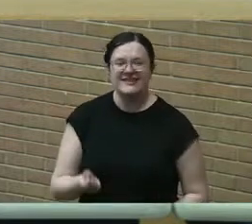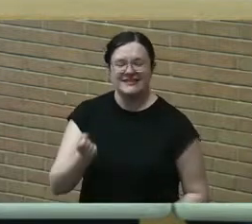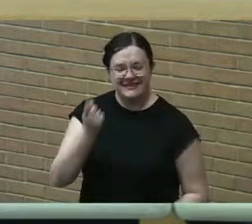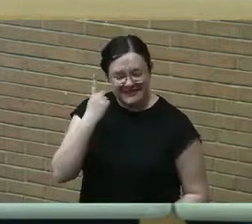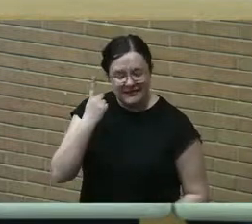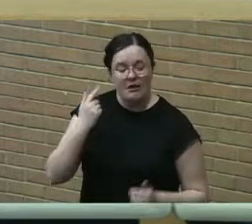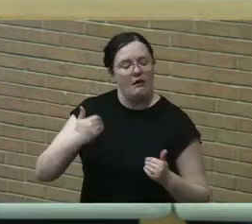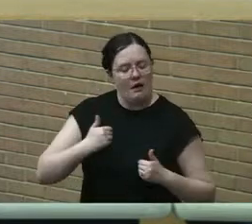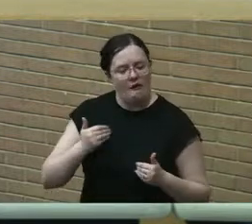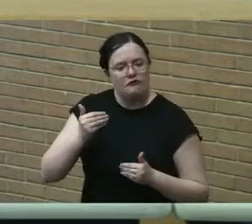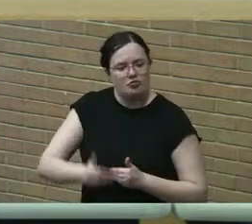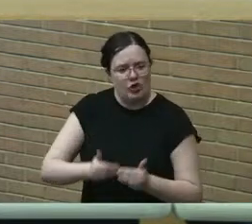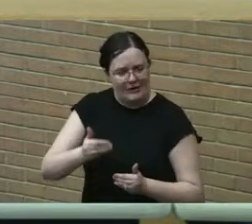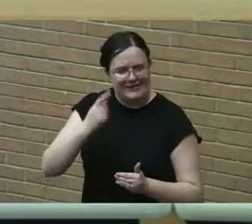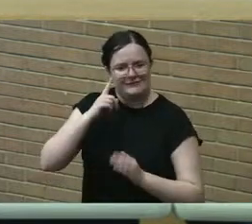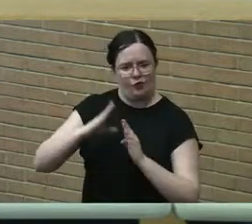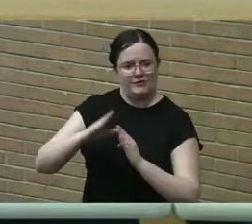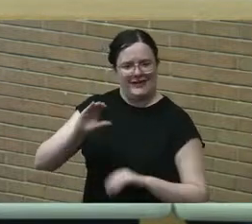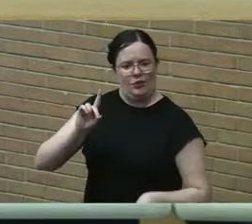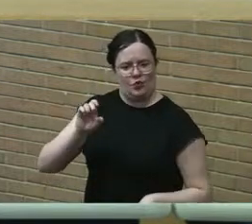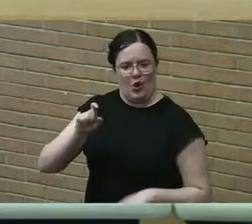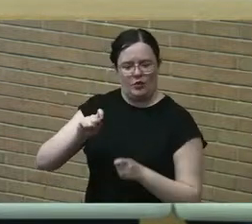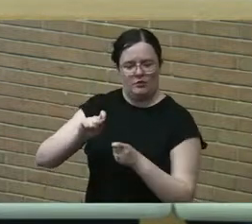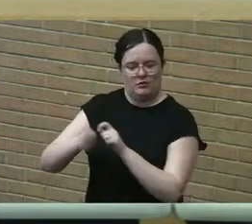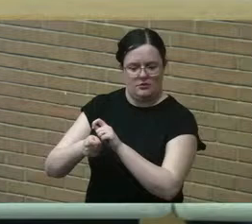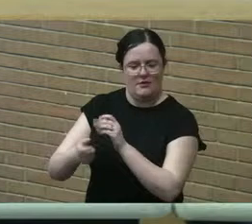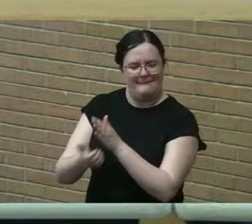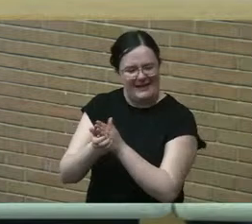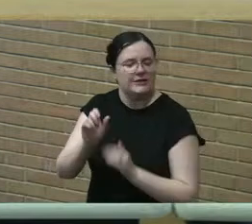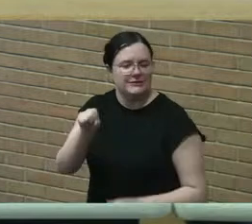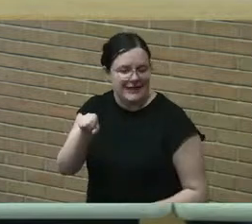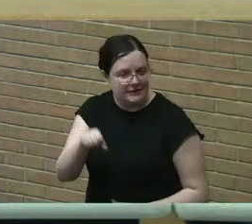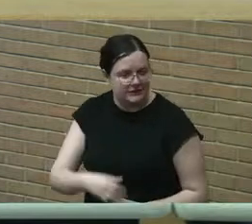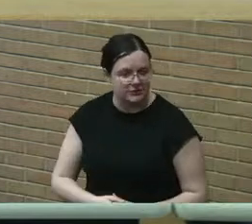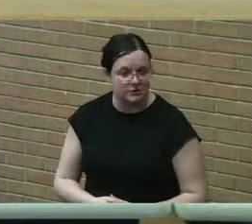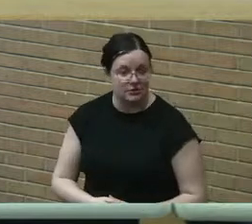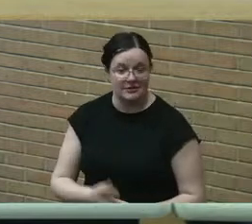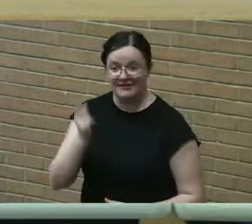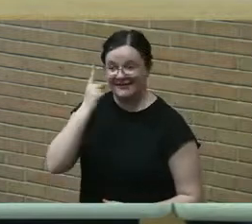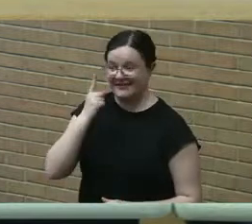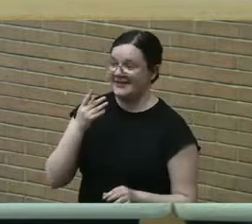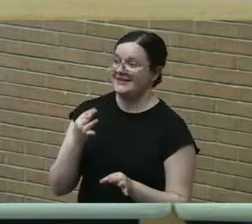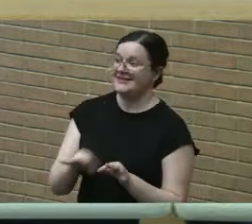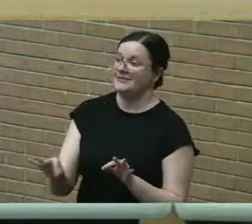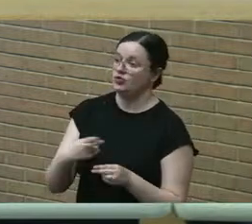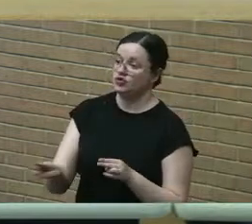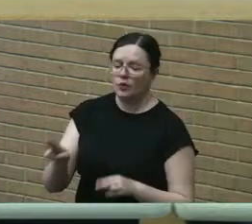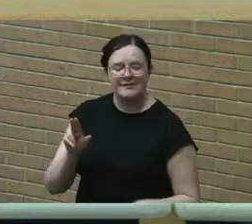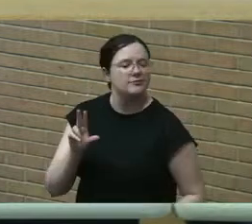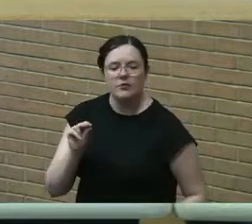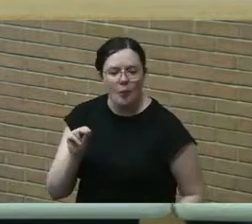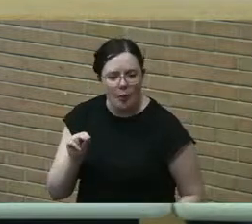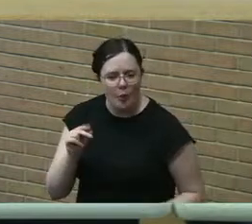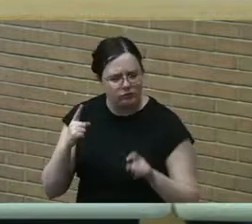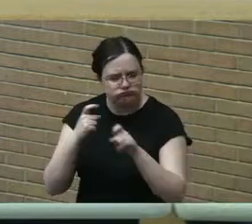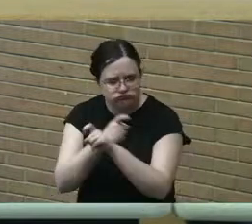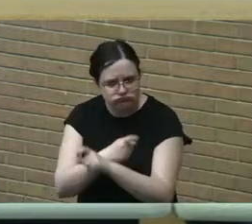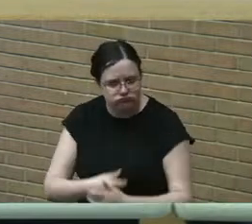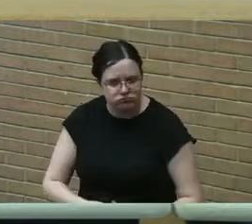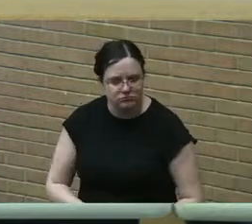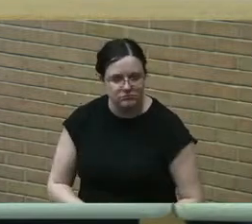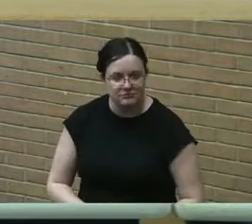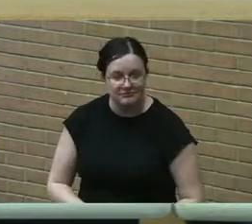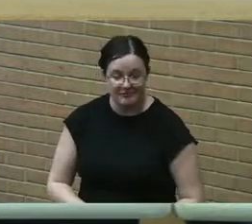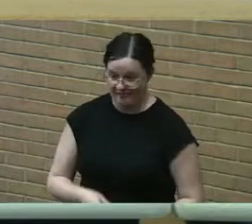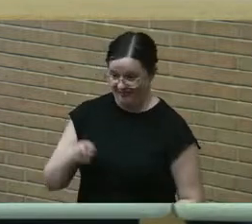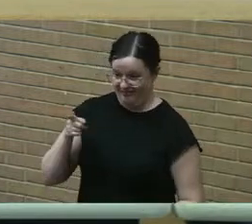amending the town code. It is not something that is done simply, and it's also not the only